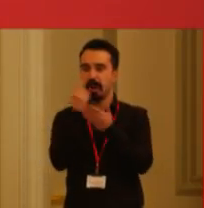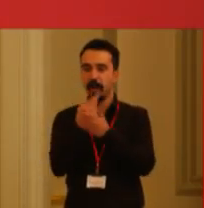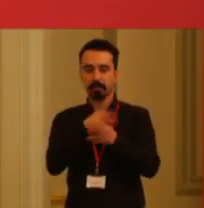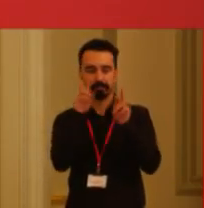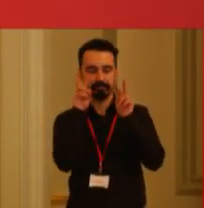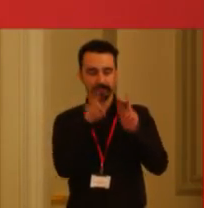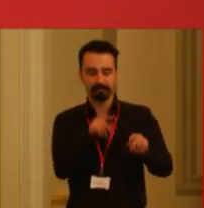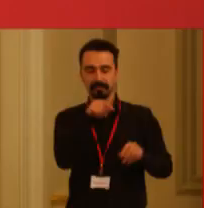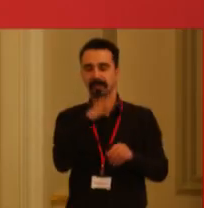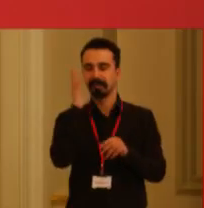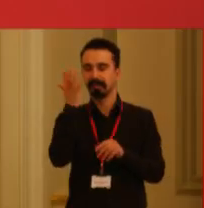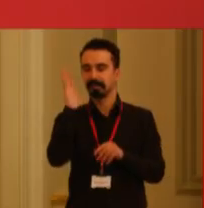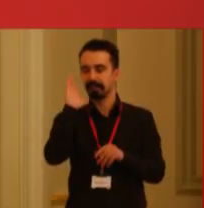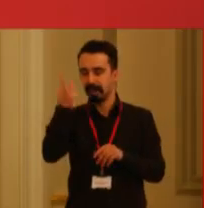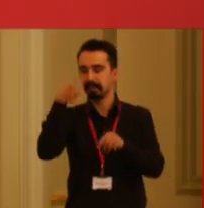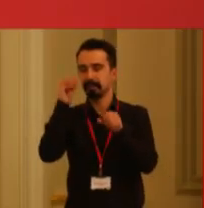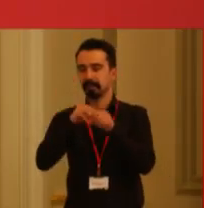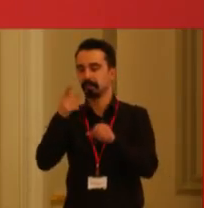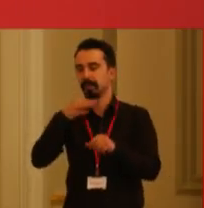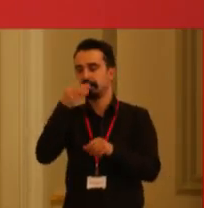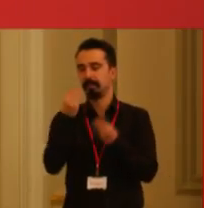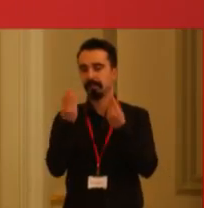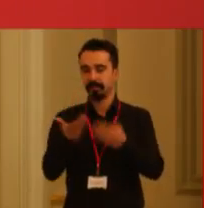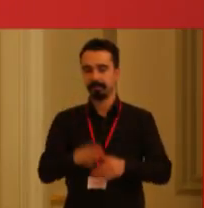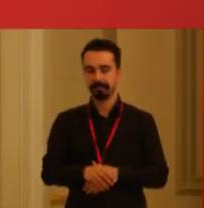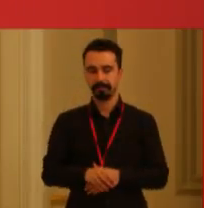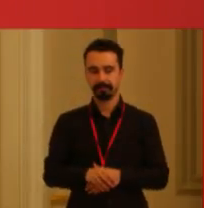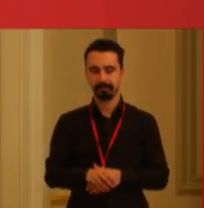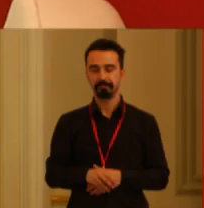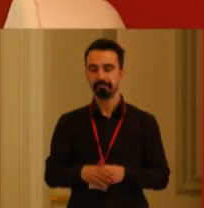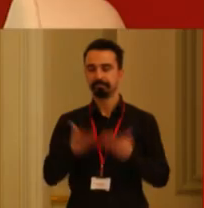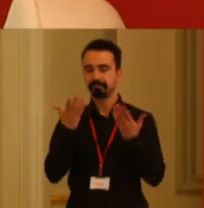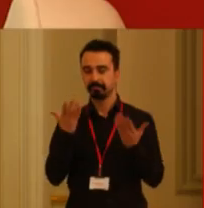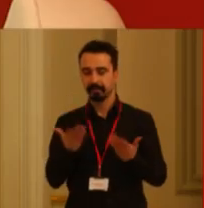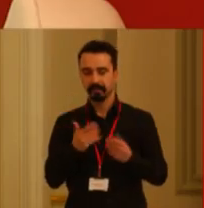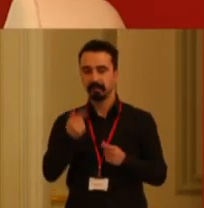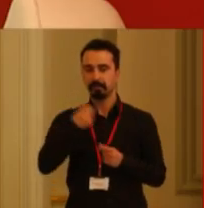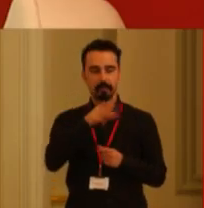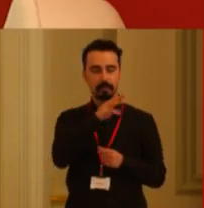past. Transformation is evident, according to the report. Okay.